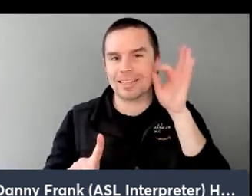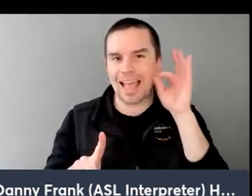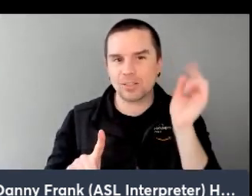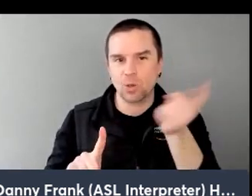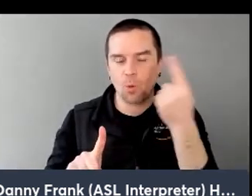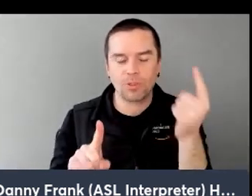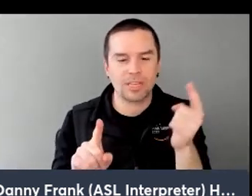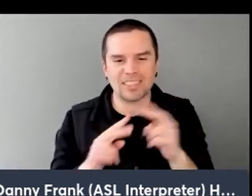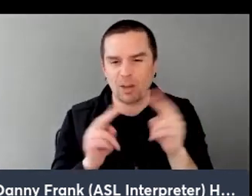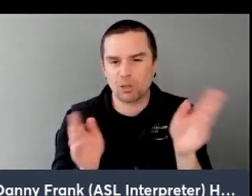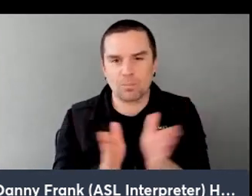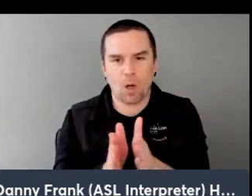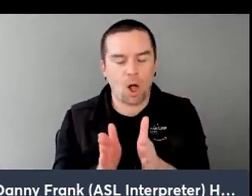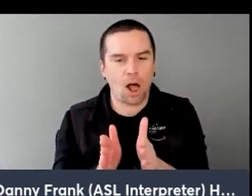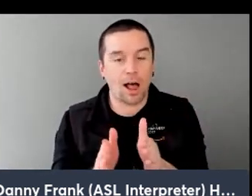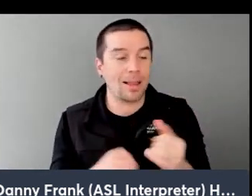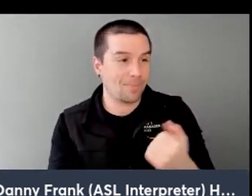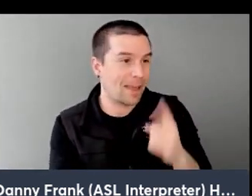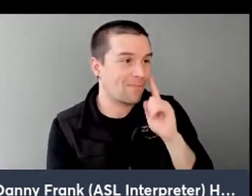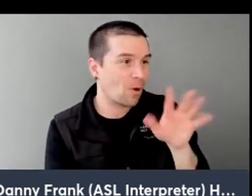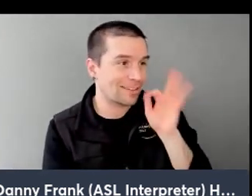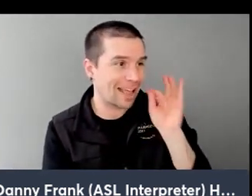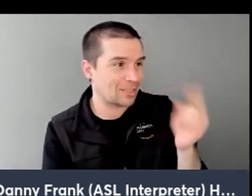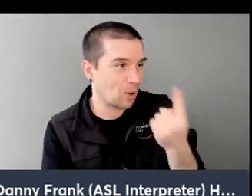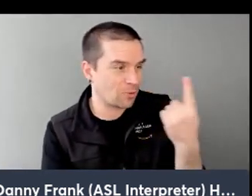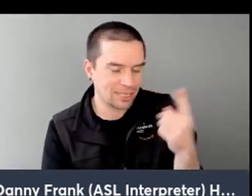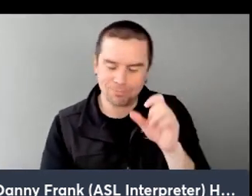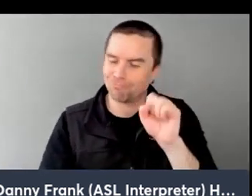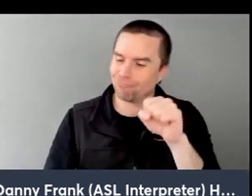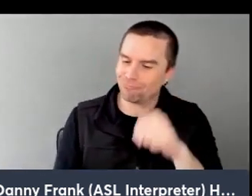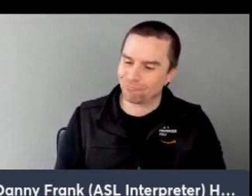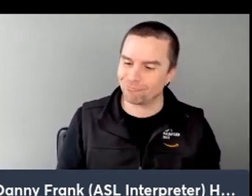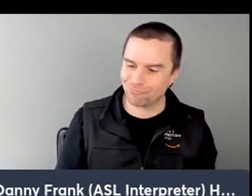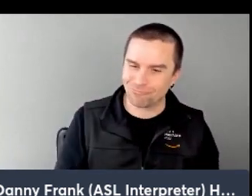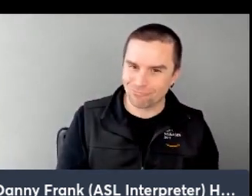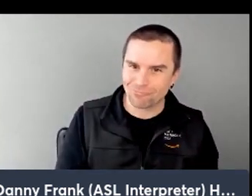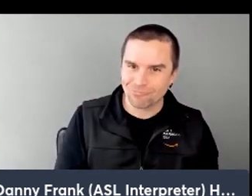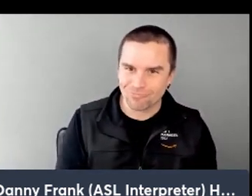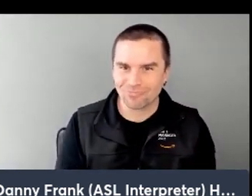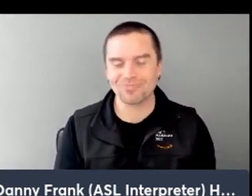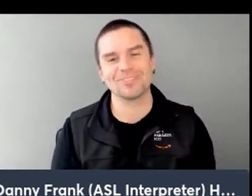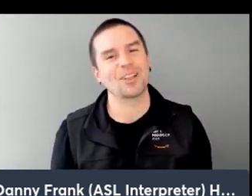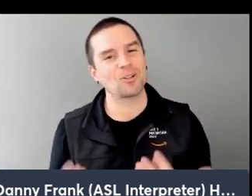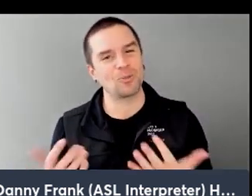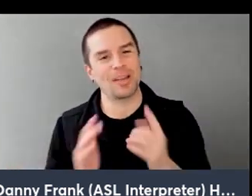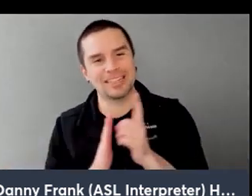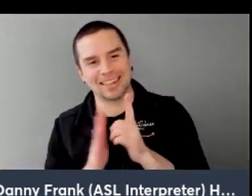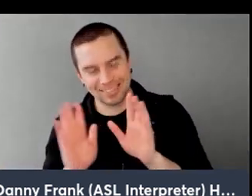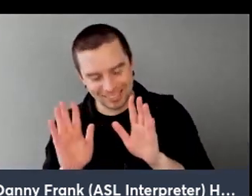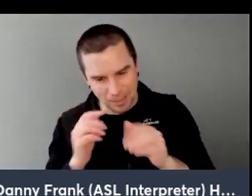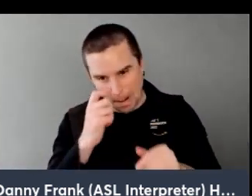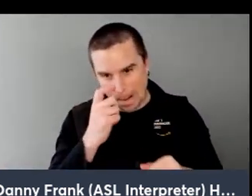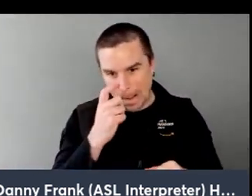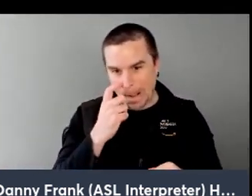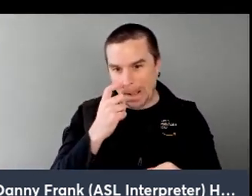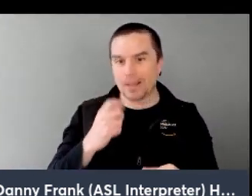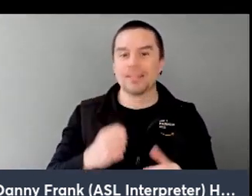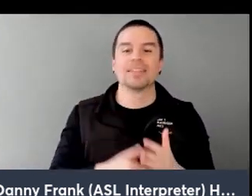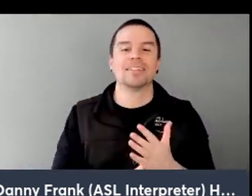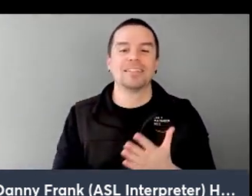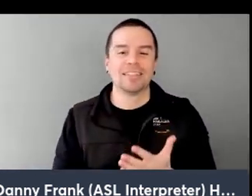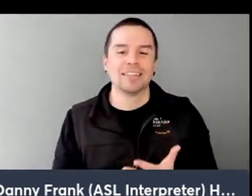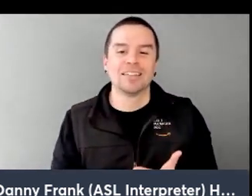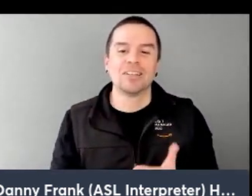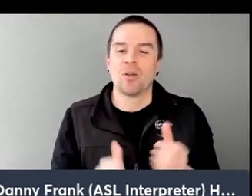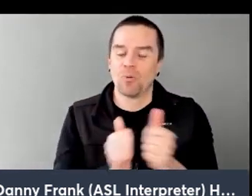course. Anyway, yeah, no. That so is such a good point. Wait a second. Let's play with the toy example too. Yeah.